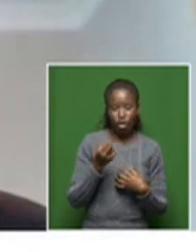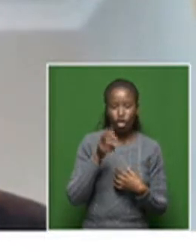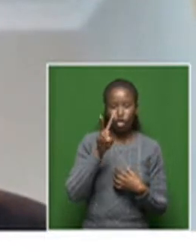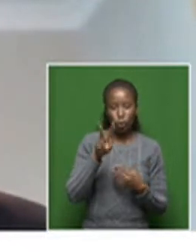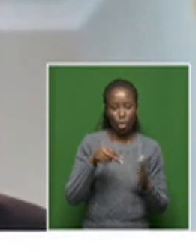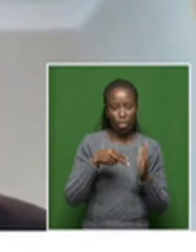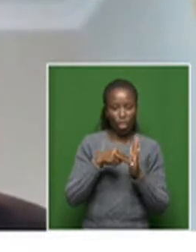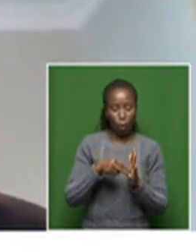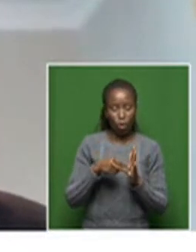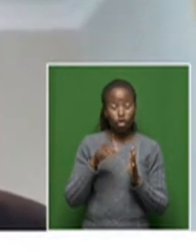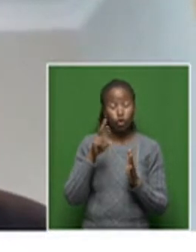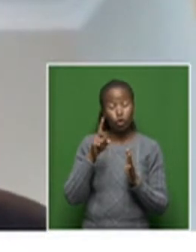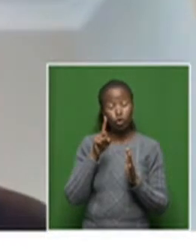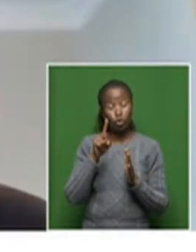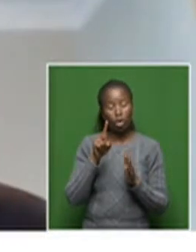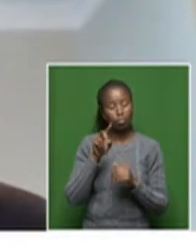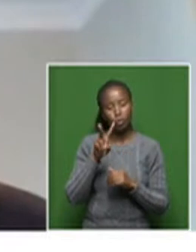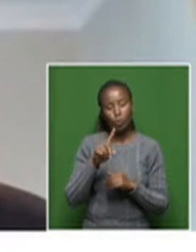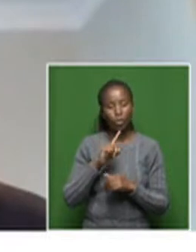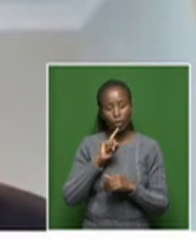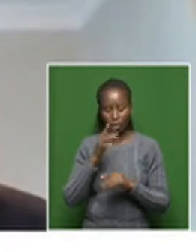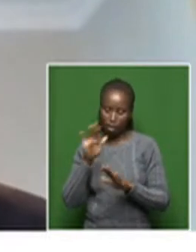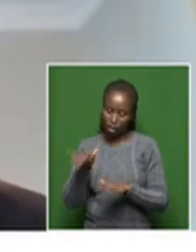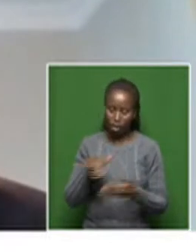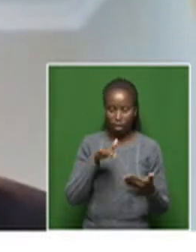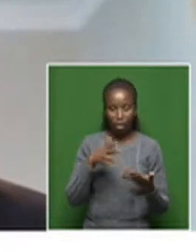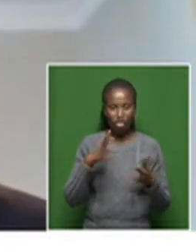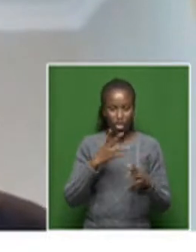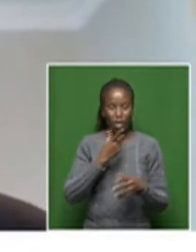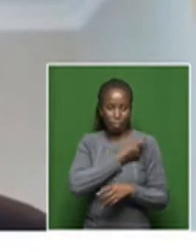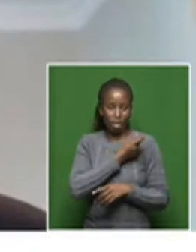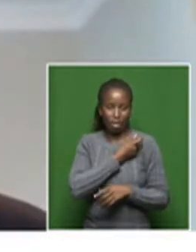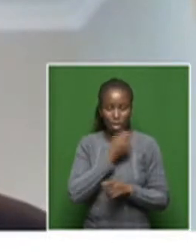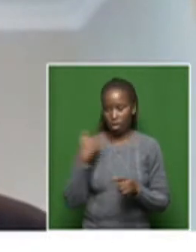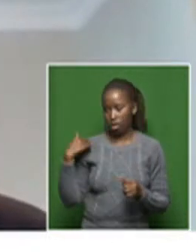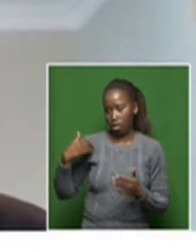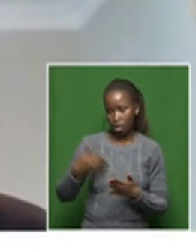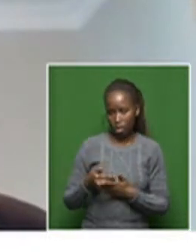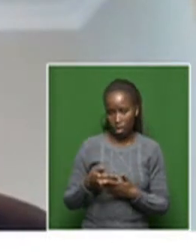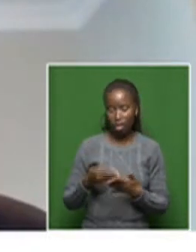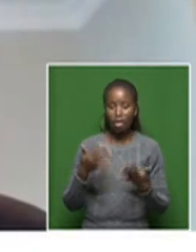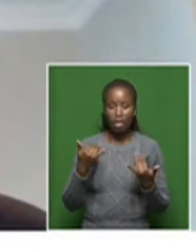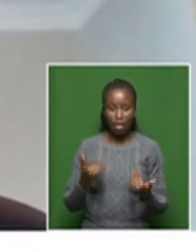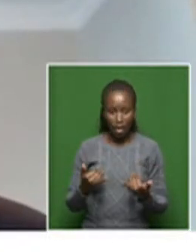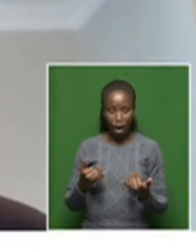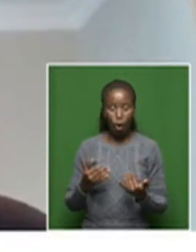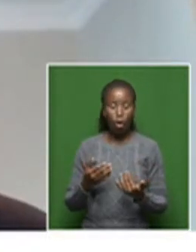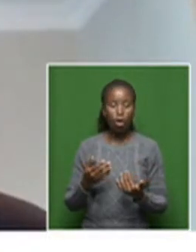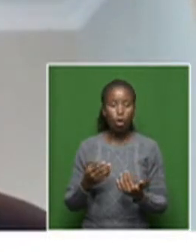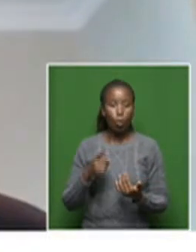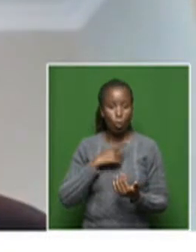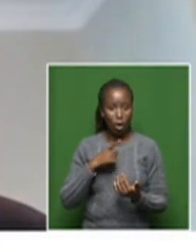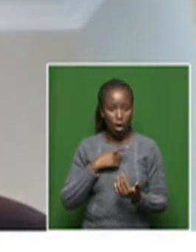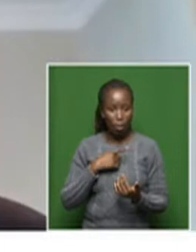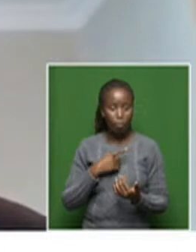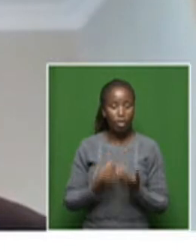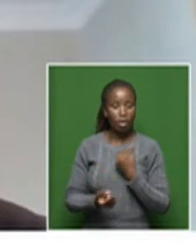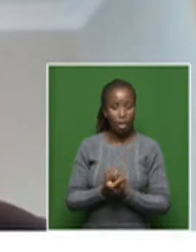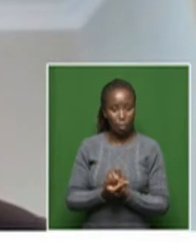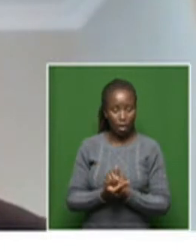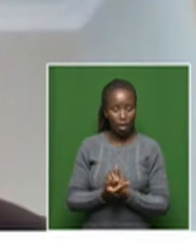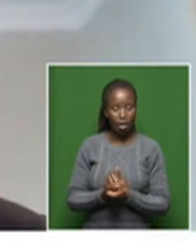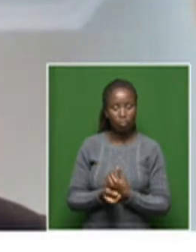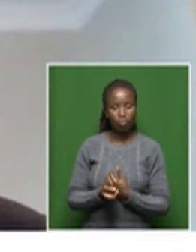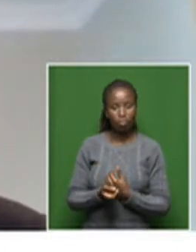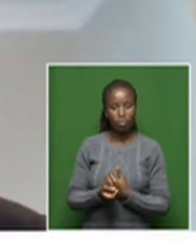mark. And what has constrained us has been the lack of availability of vaccines. All